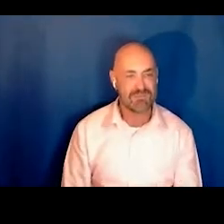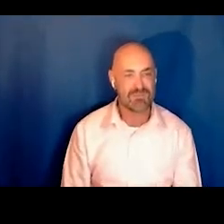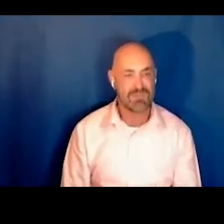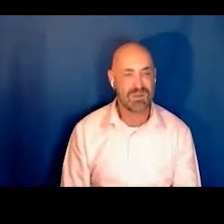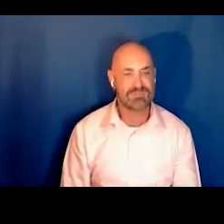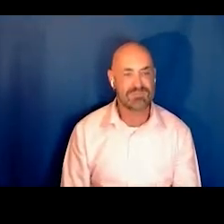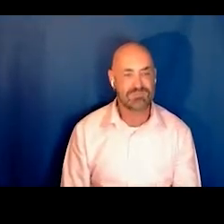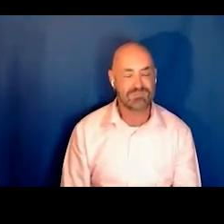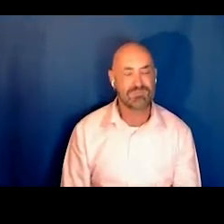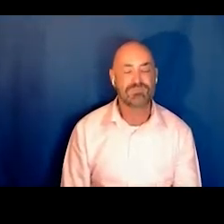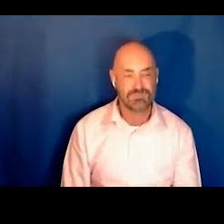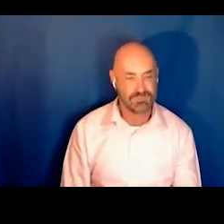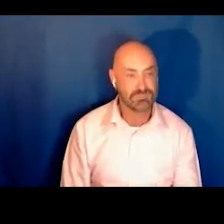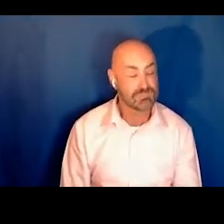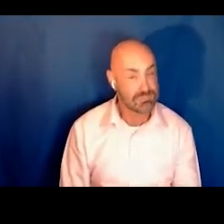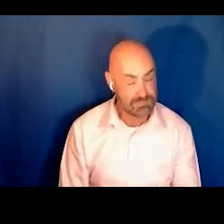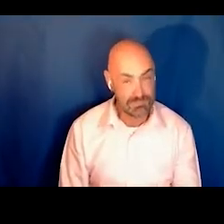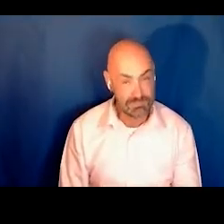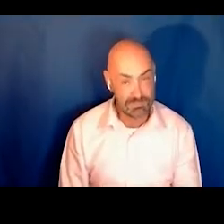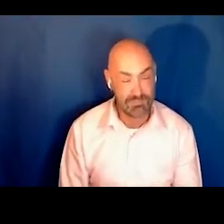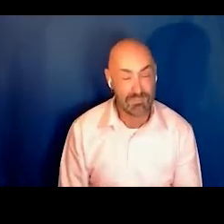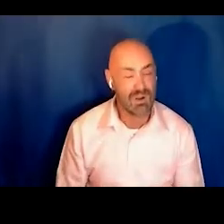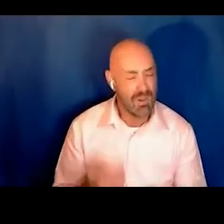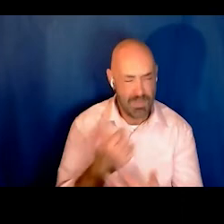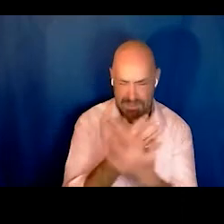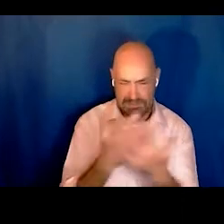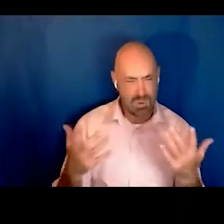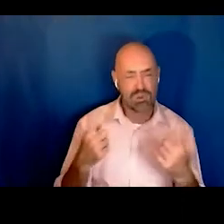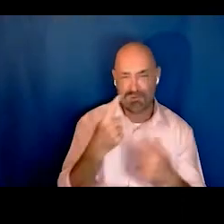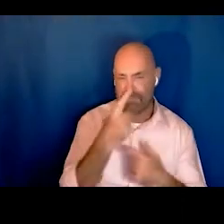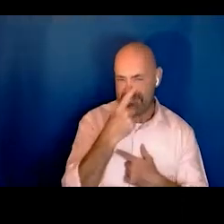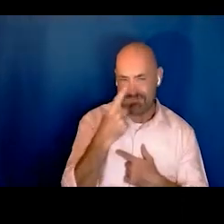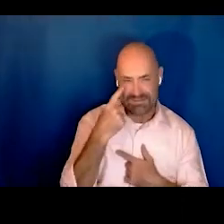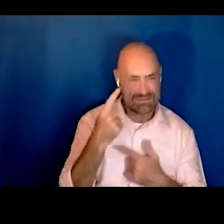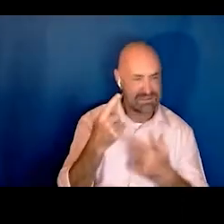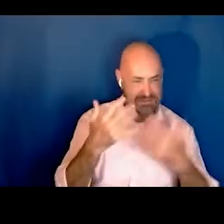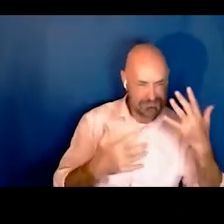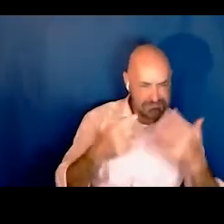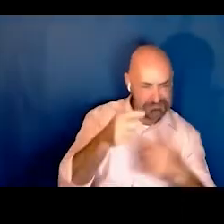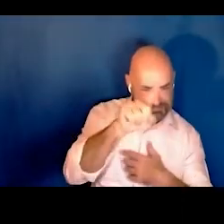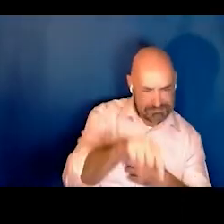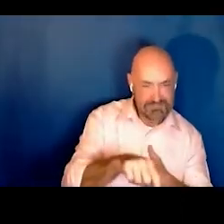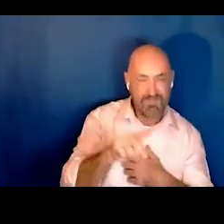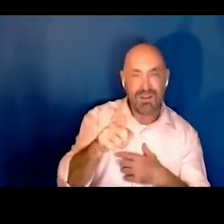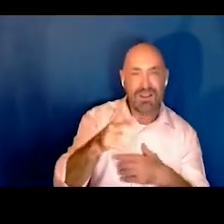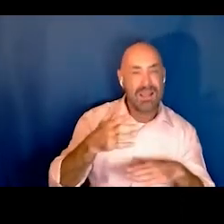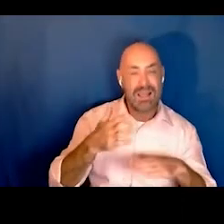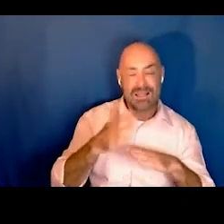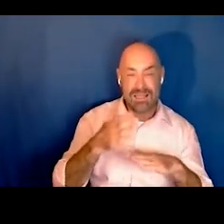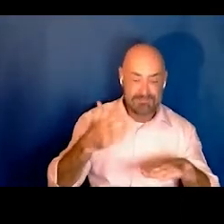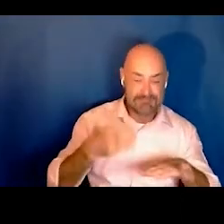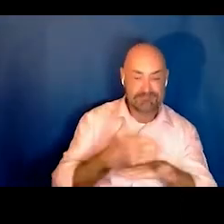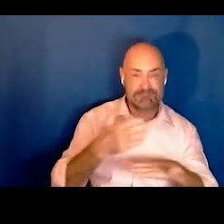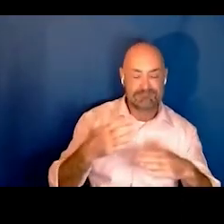But there is a lot of evidence that there's a range of emotions that can also inspire action. Hope and agency,